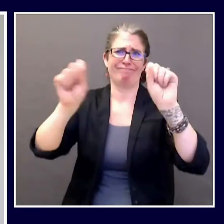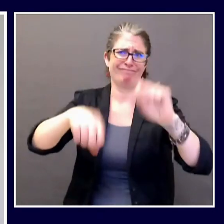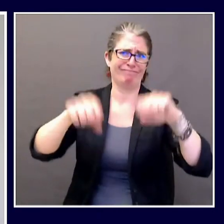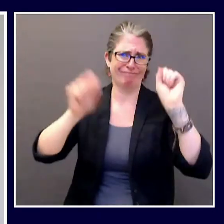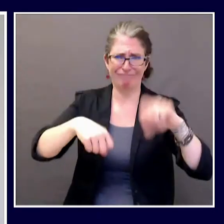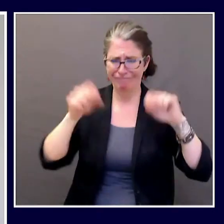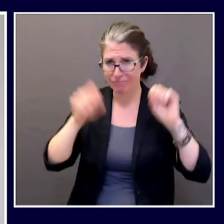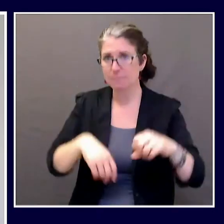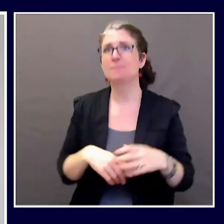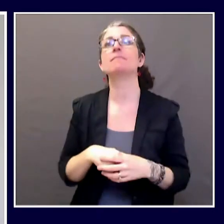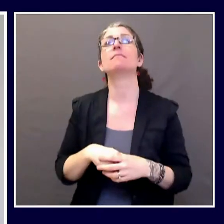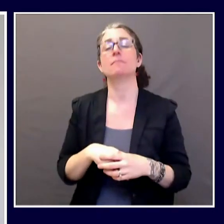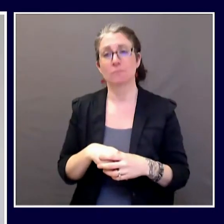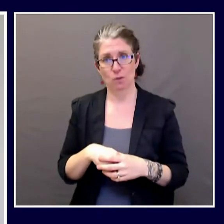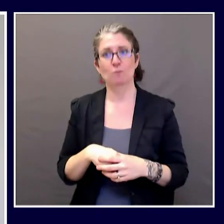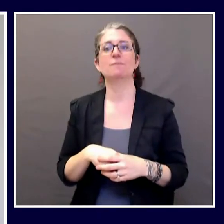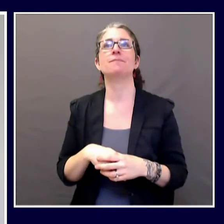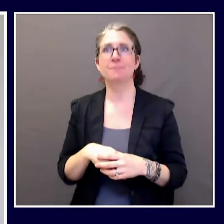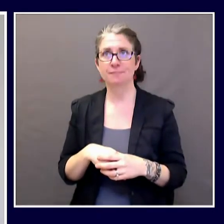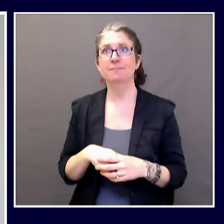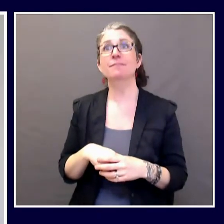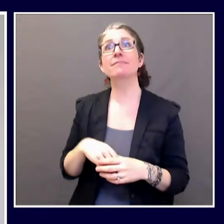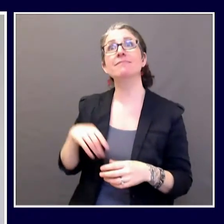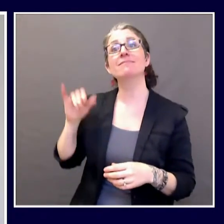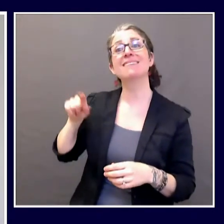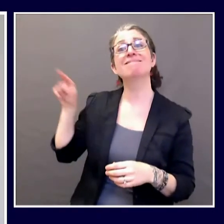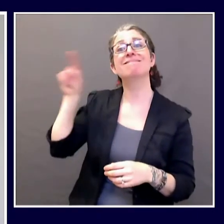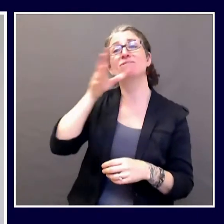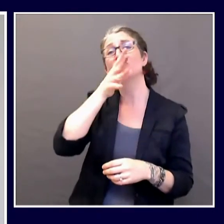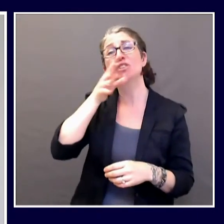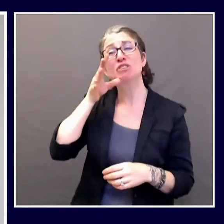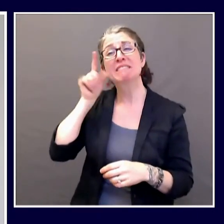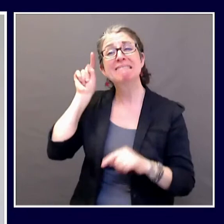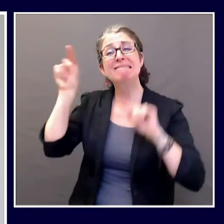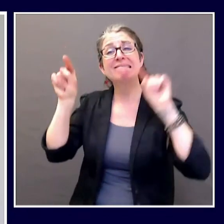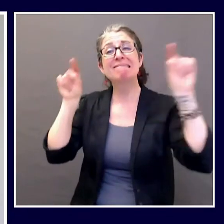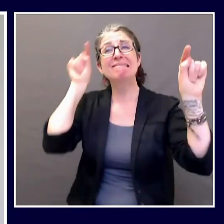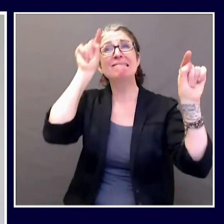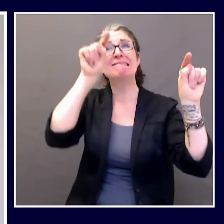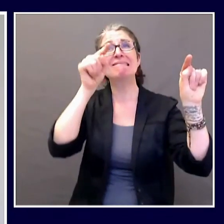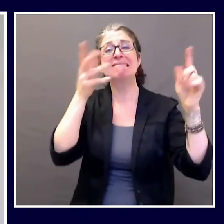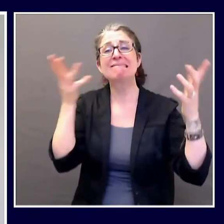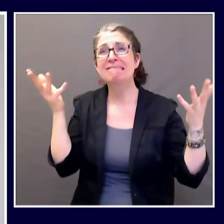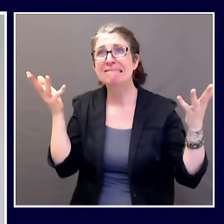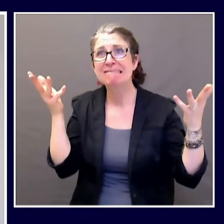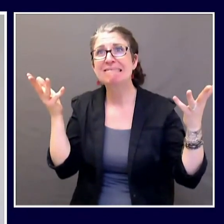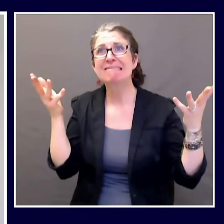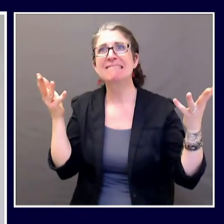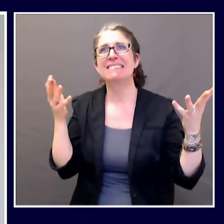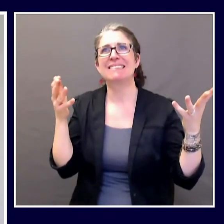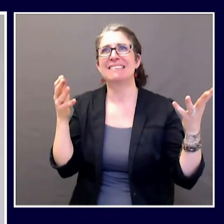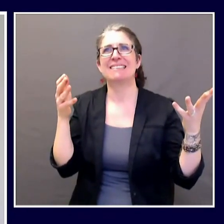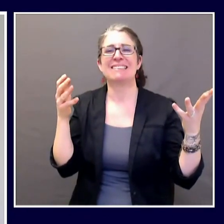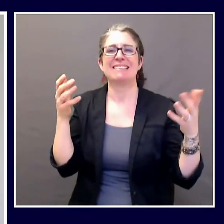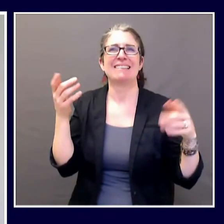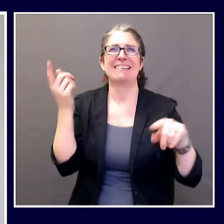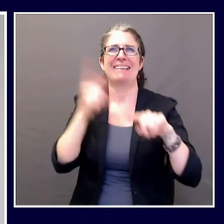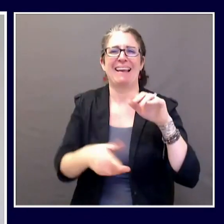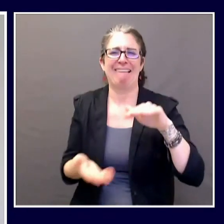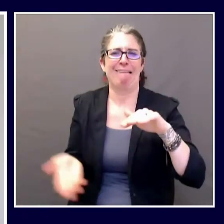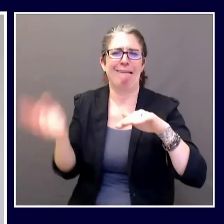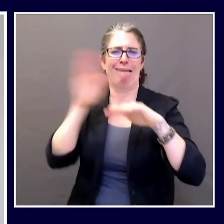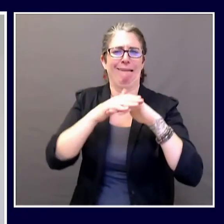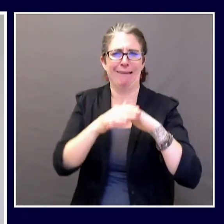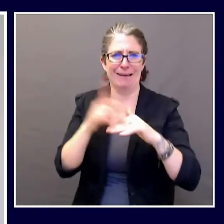just talking about, they may not be available. So as we get more vaccine, we look to activate other types of channels or points of